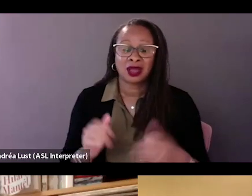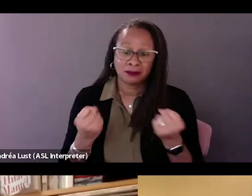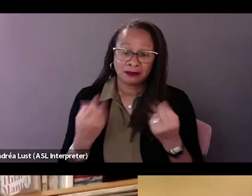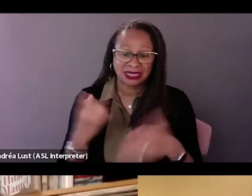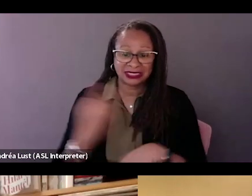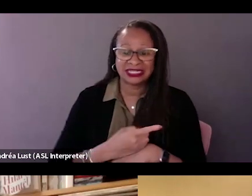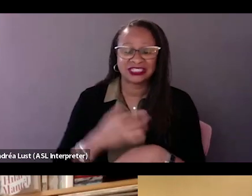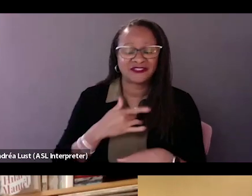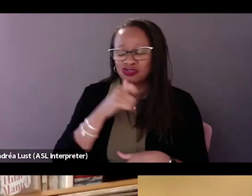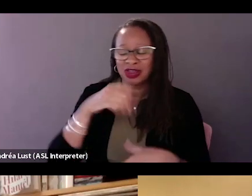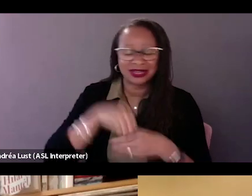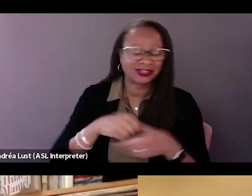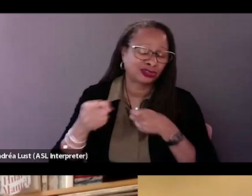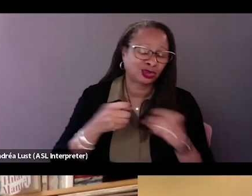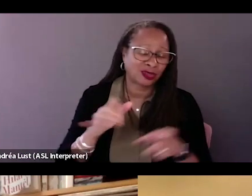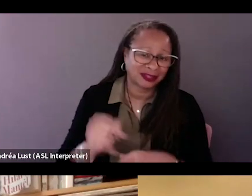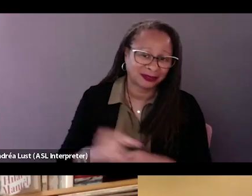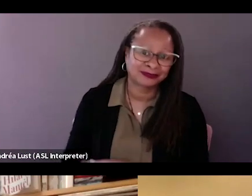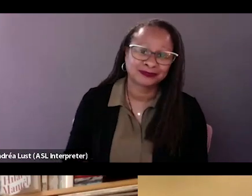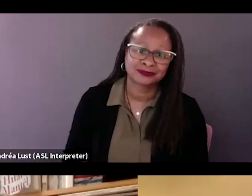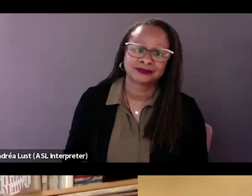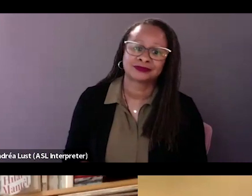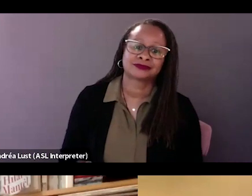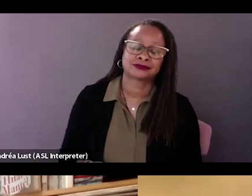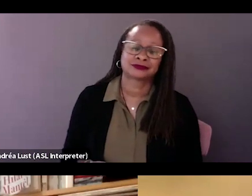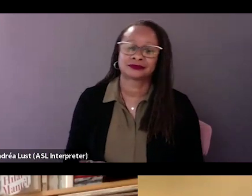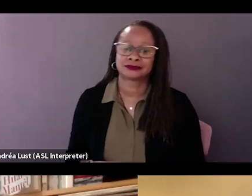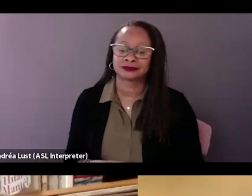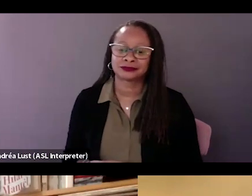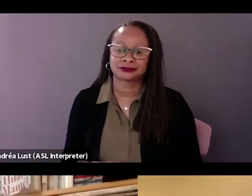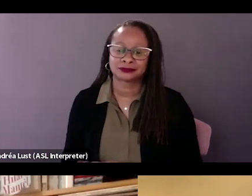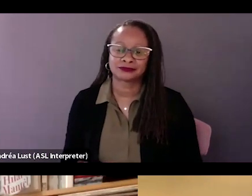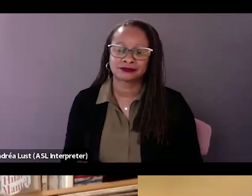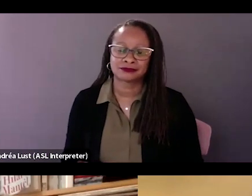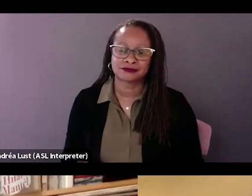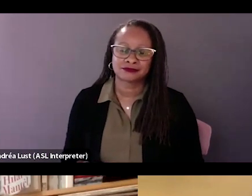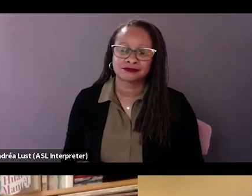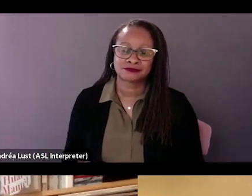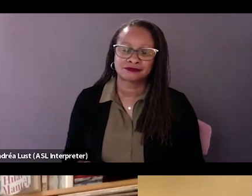in control of it. So, and that, I think, it's